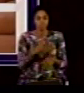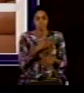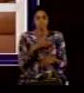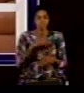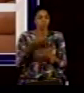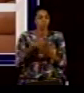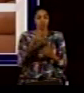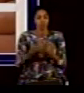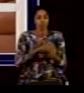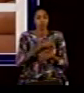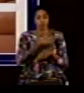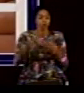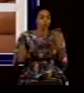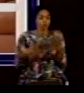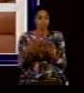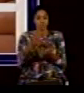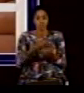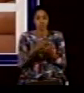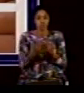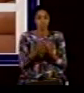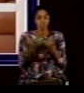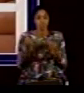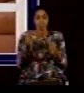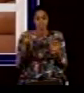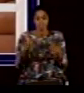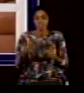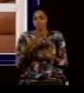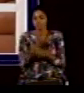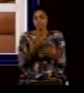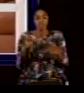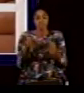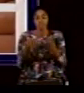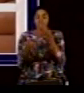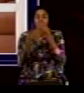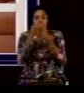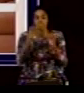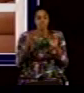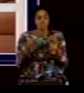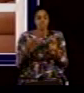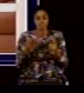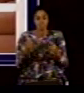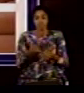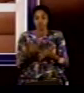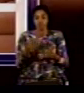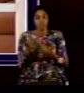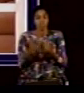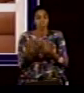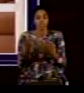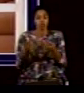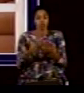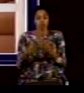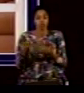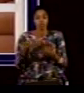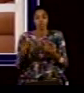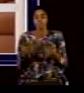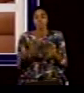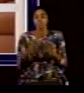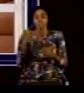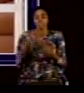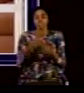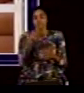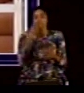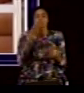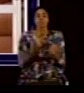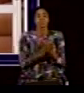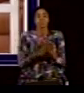and I'm now I am free. I can eat, I can do anything I want to do. I say, may his name alone be praised in the mighty name